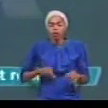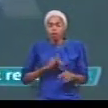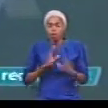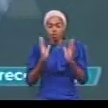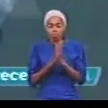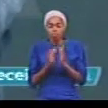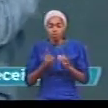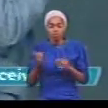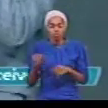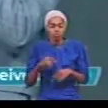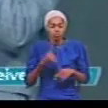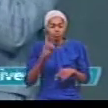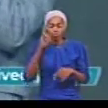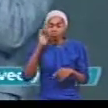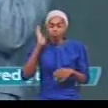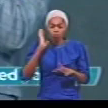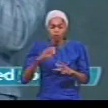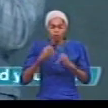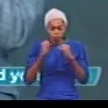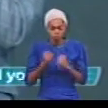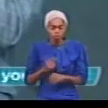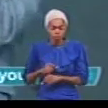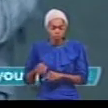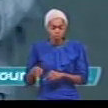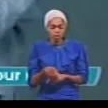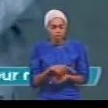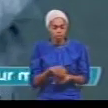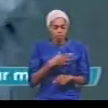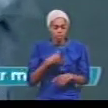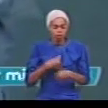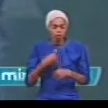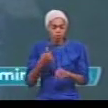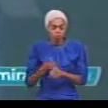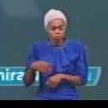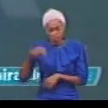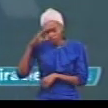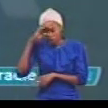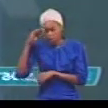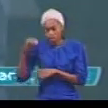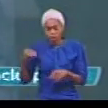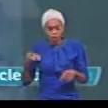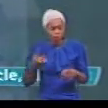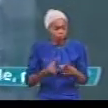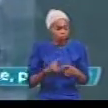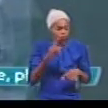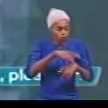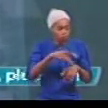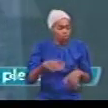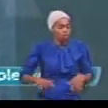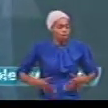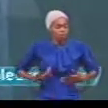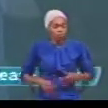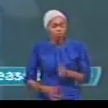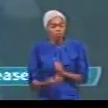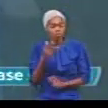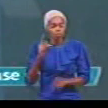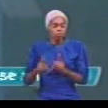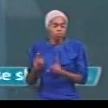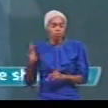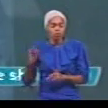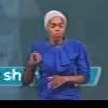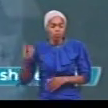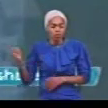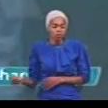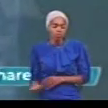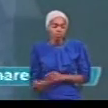oh God, and make them to be able to touch the lives of other people by inviting them to come and participate of the great things